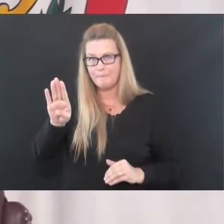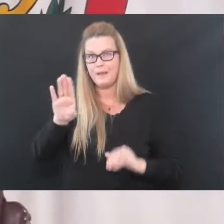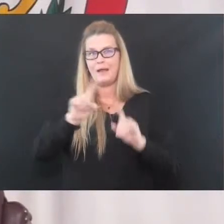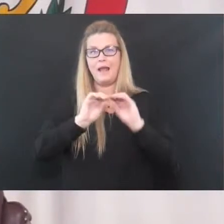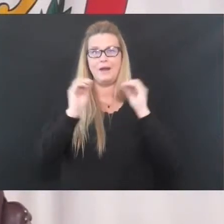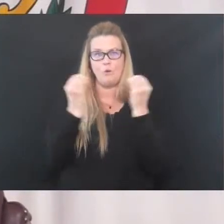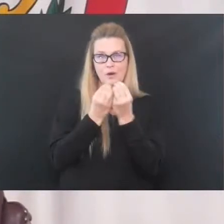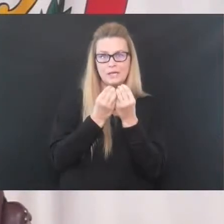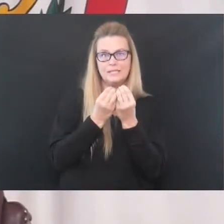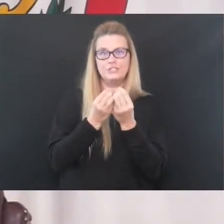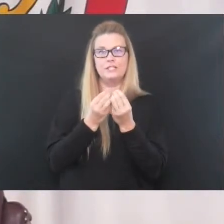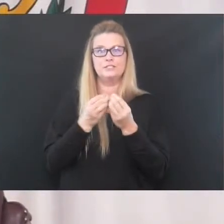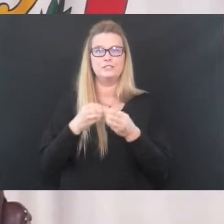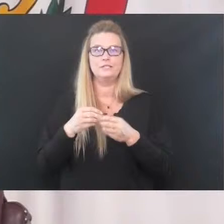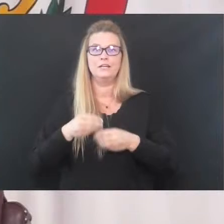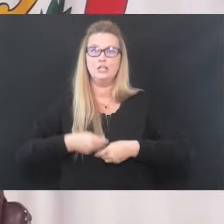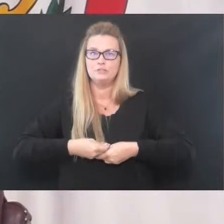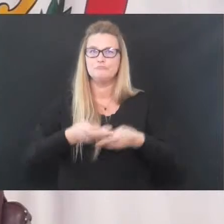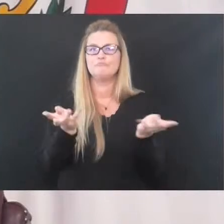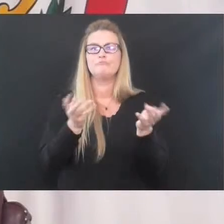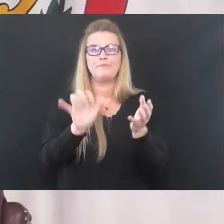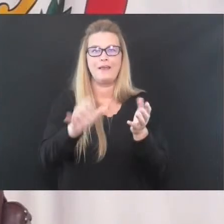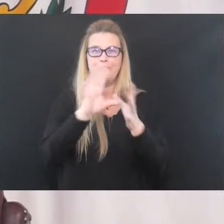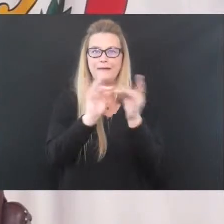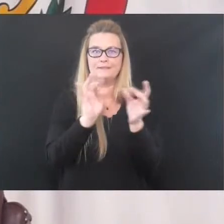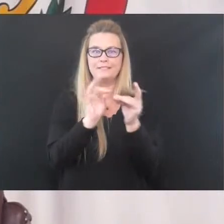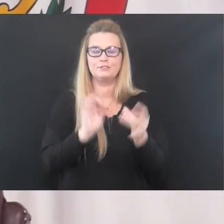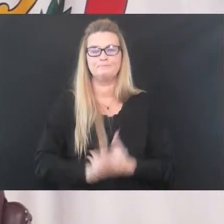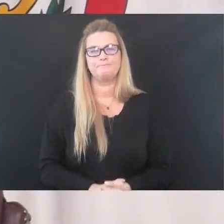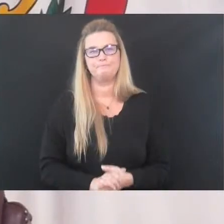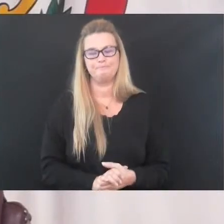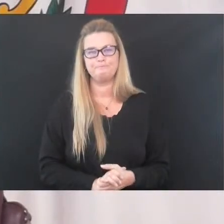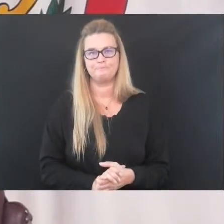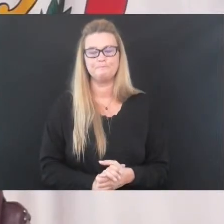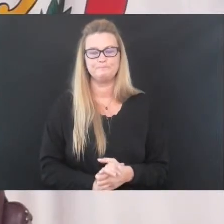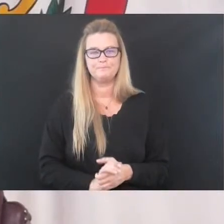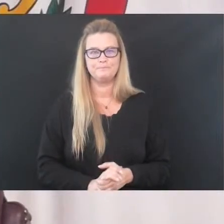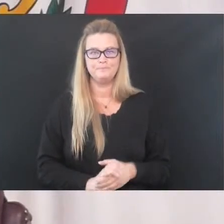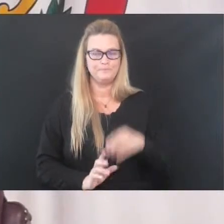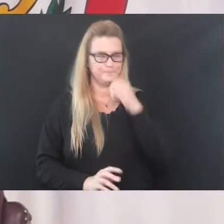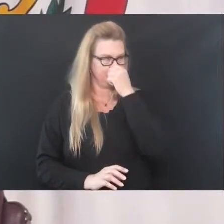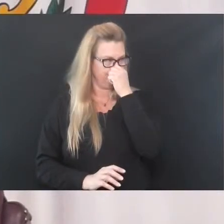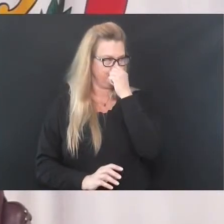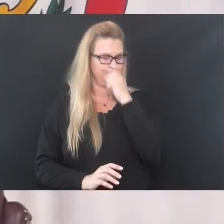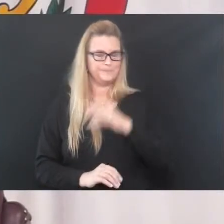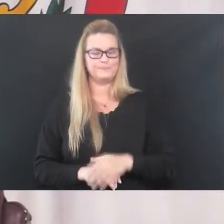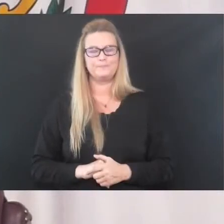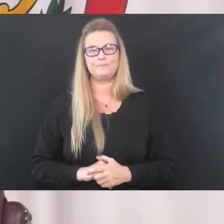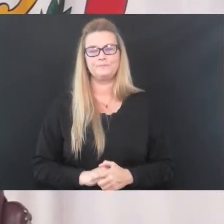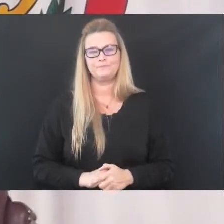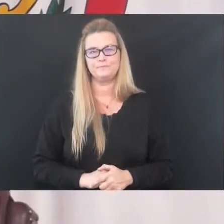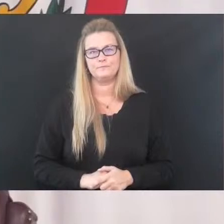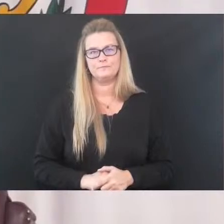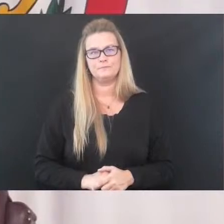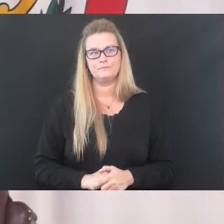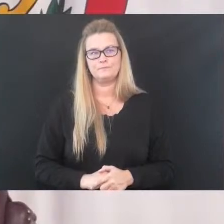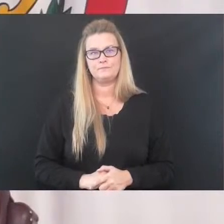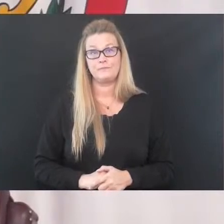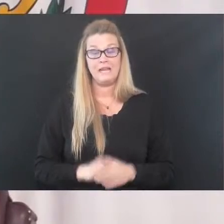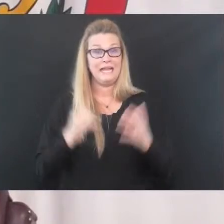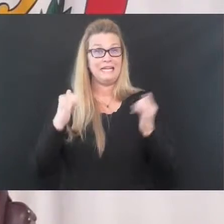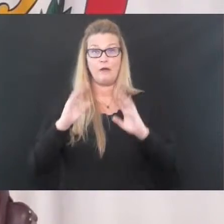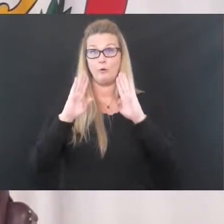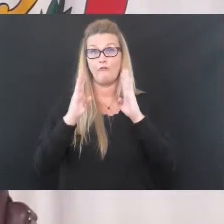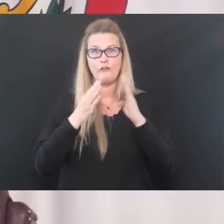push the vaccine message. Now, from the standpoint of the focus on